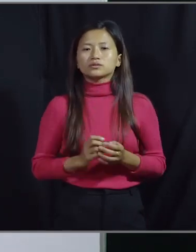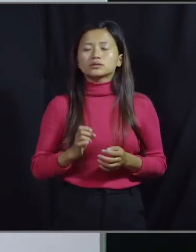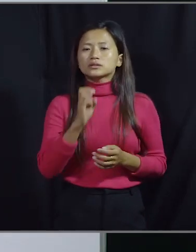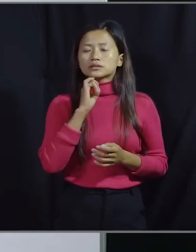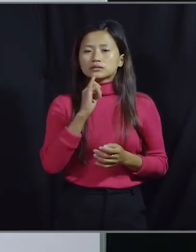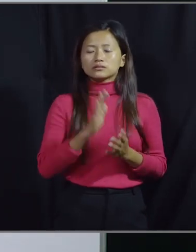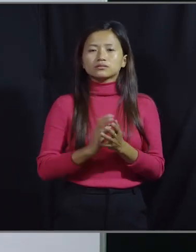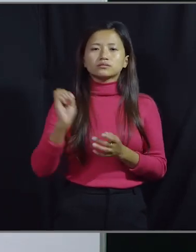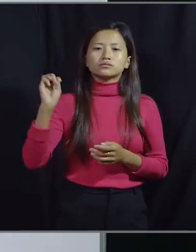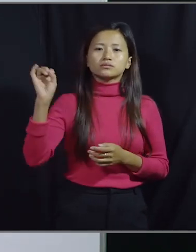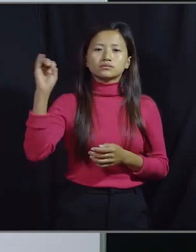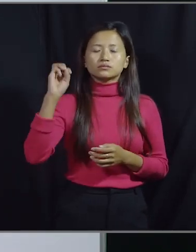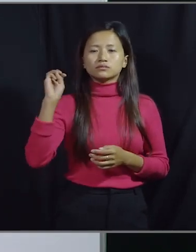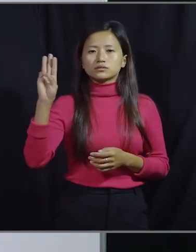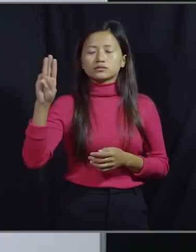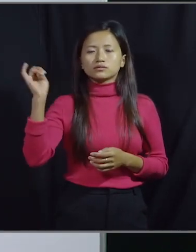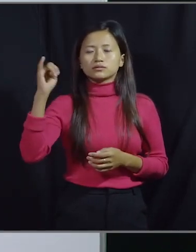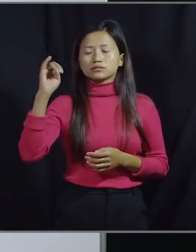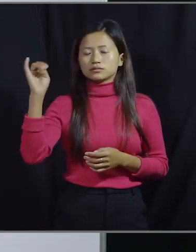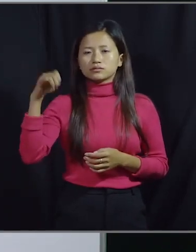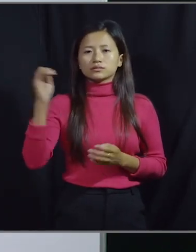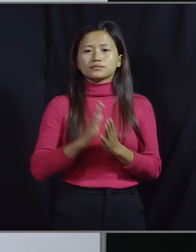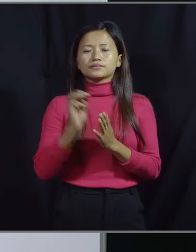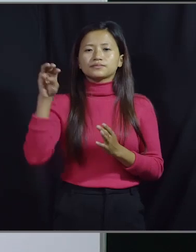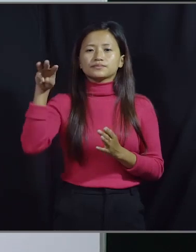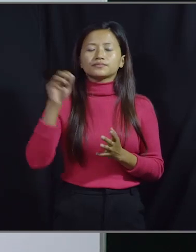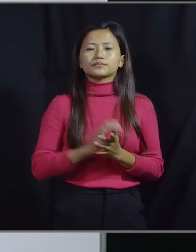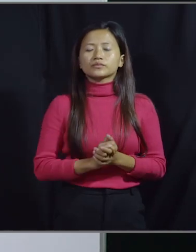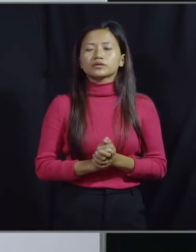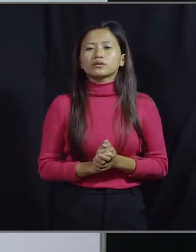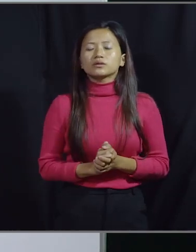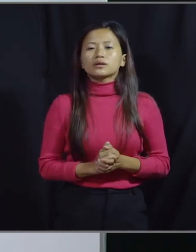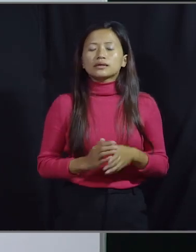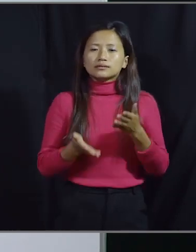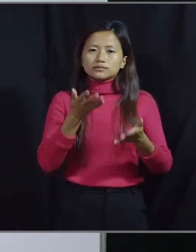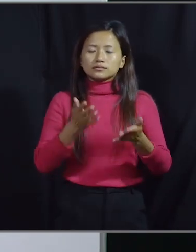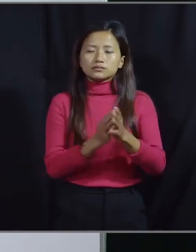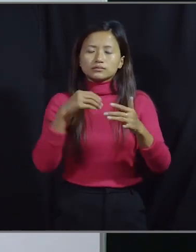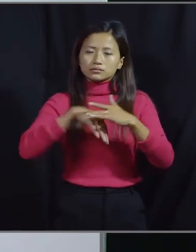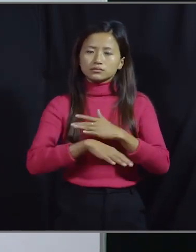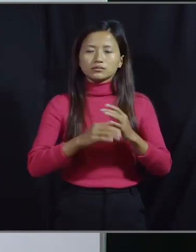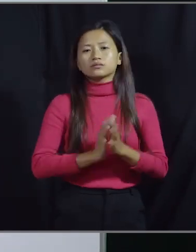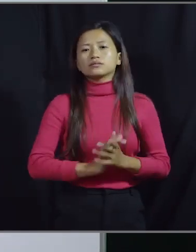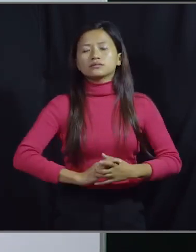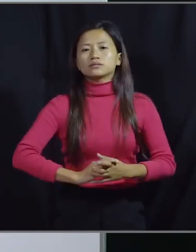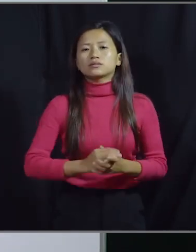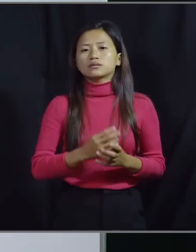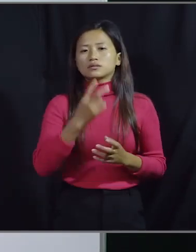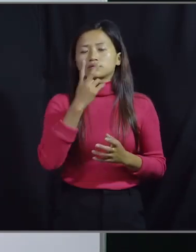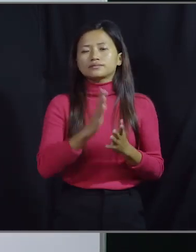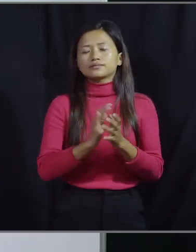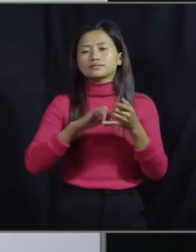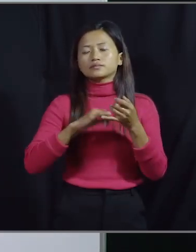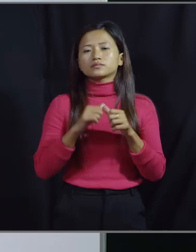is 36,000. Pass the necessary single adjusting entry. So let's look at the